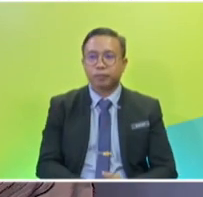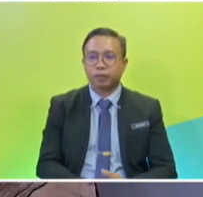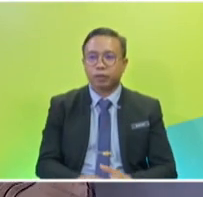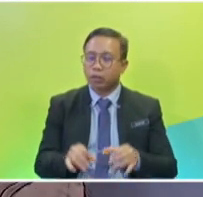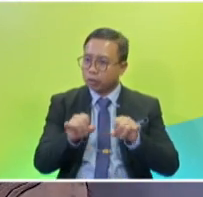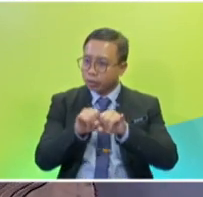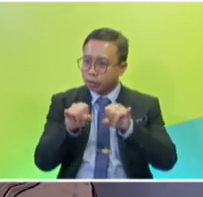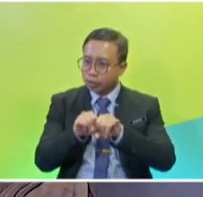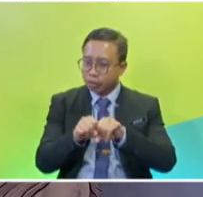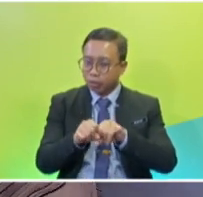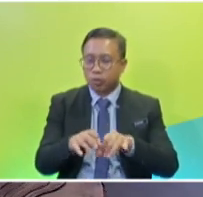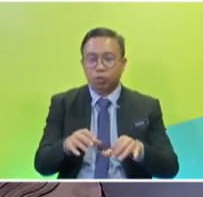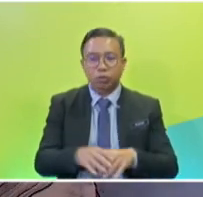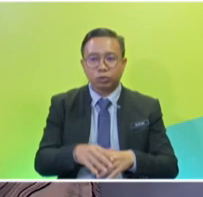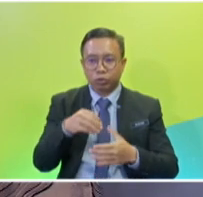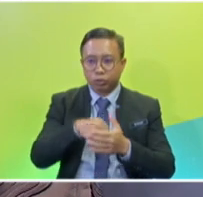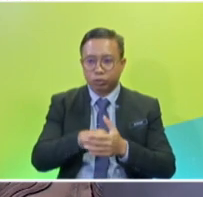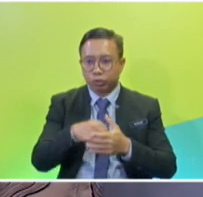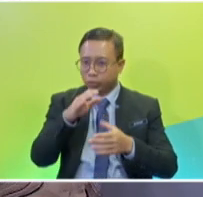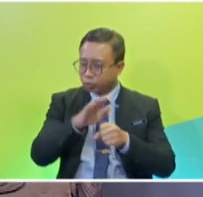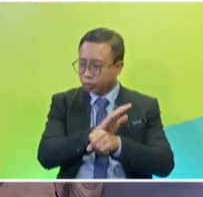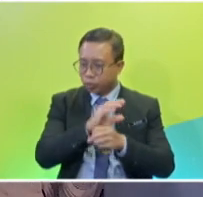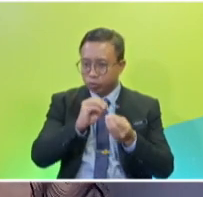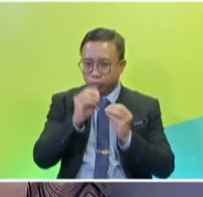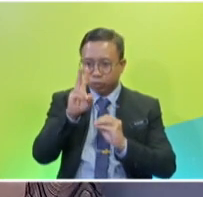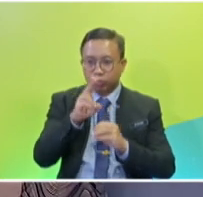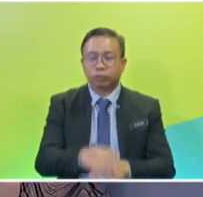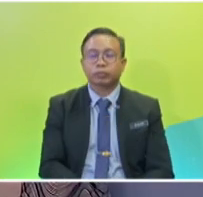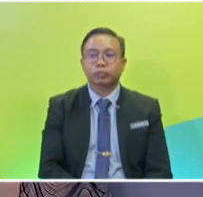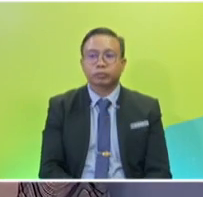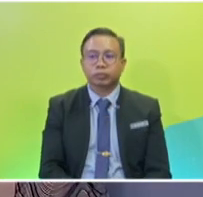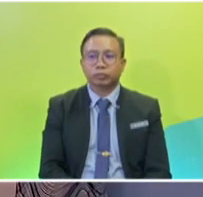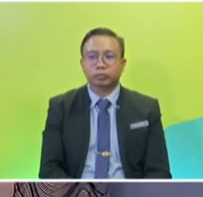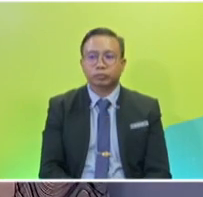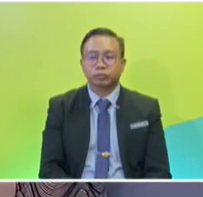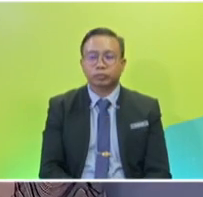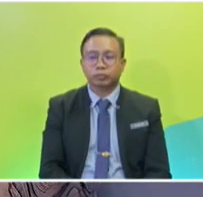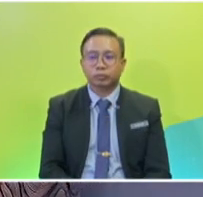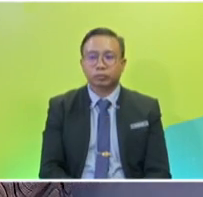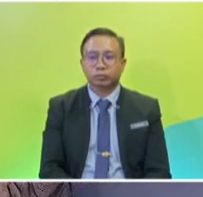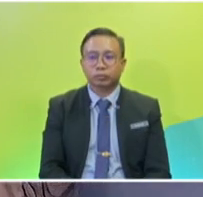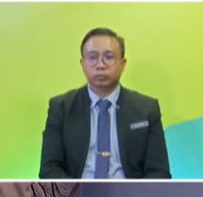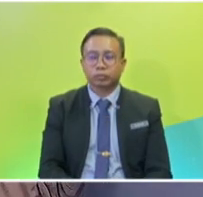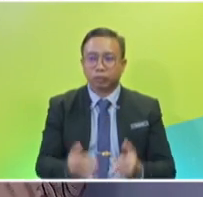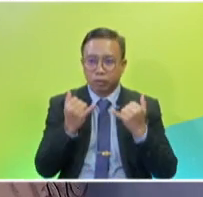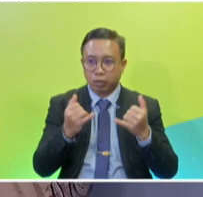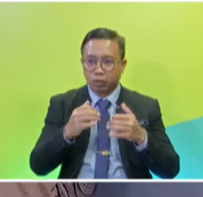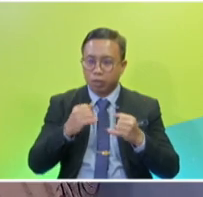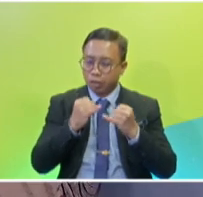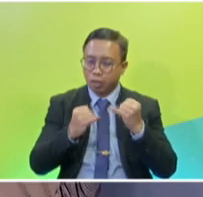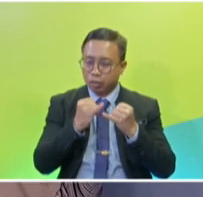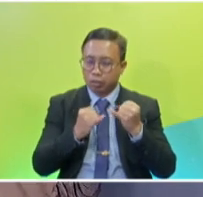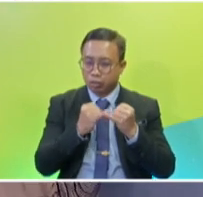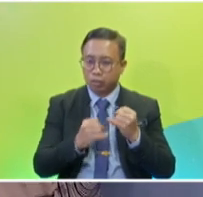also added in and fulfilled your task number two. There you go, guys. Now, let us go to the last one,